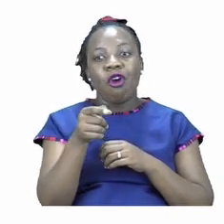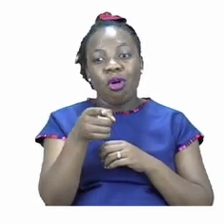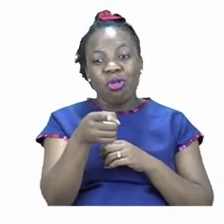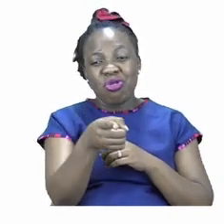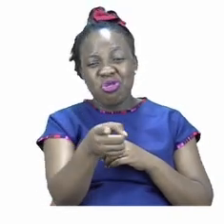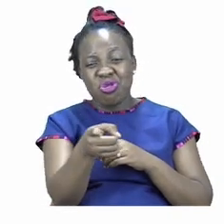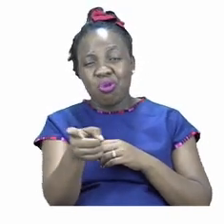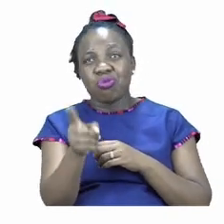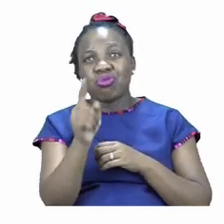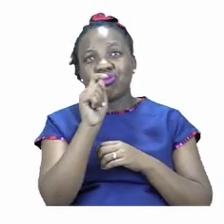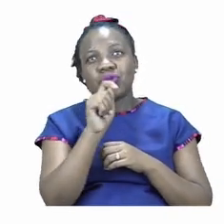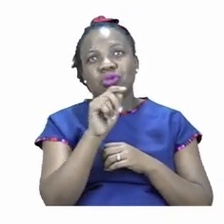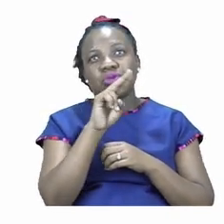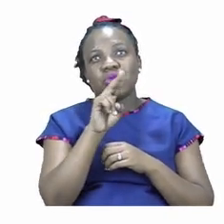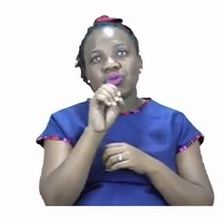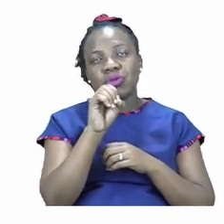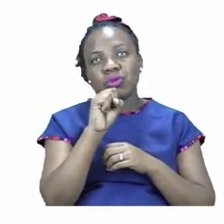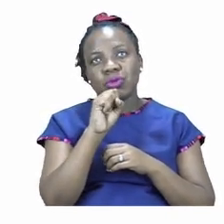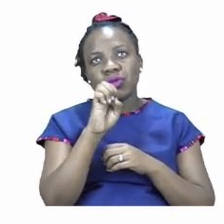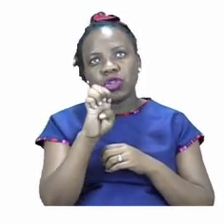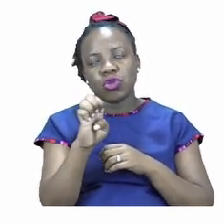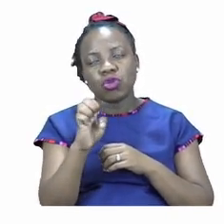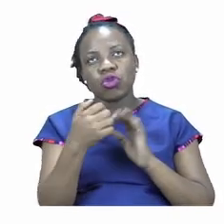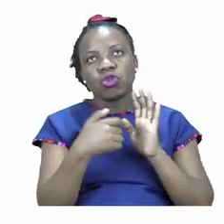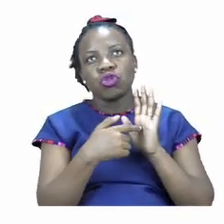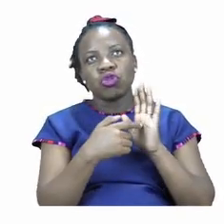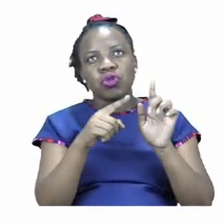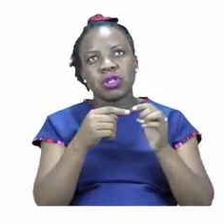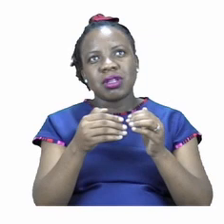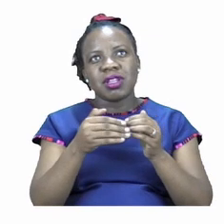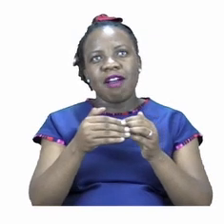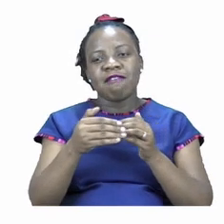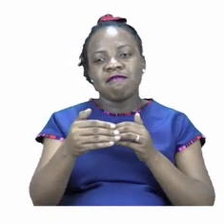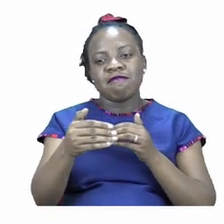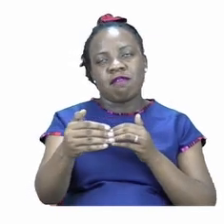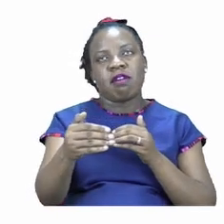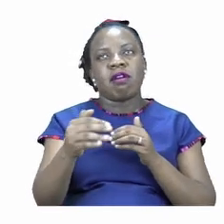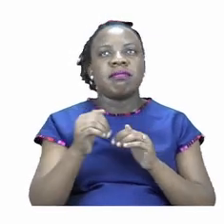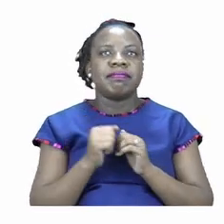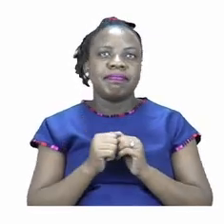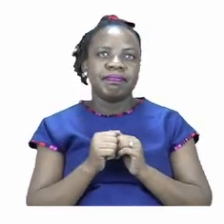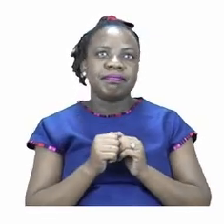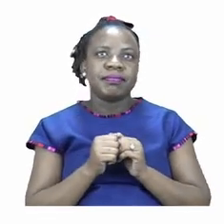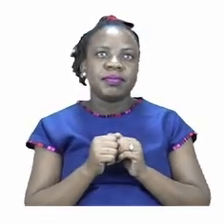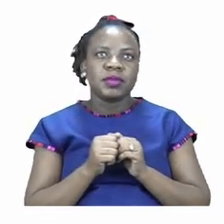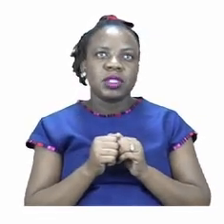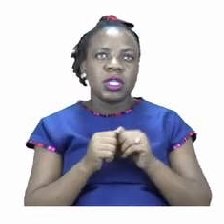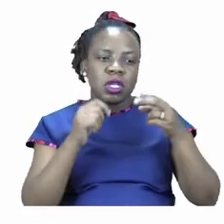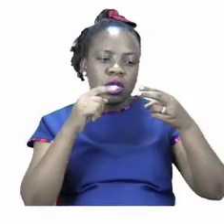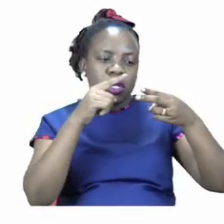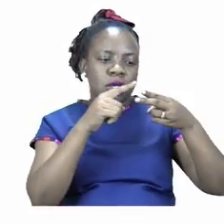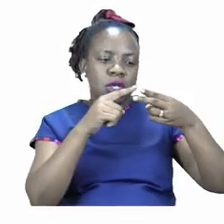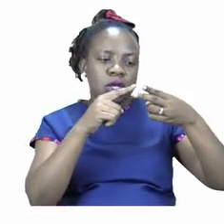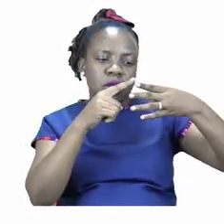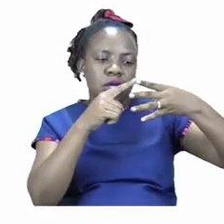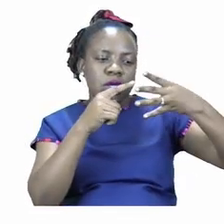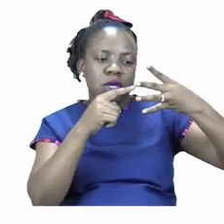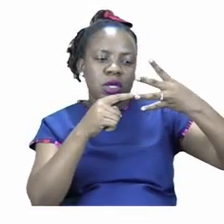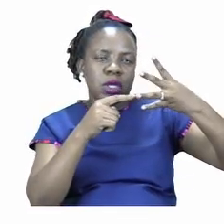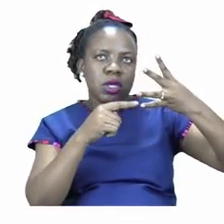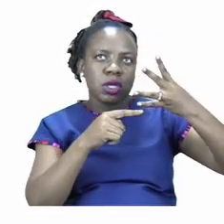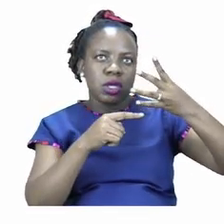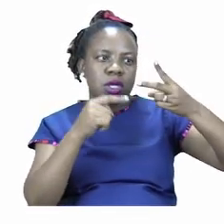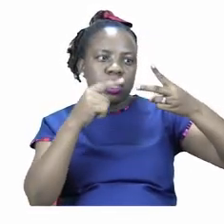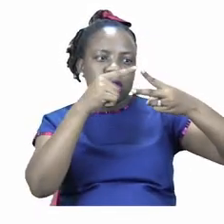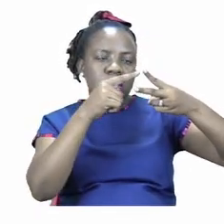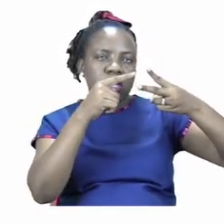Those boba teas. To make it easy for us, we're going to do the first part of the